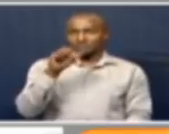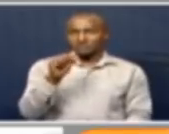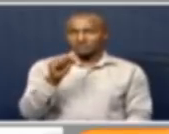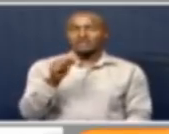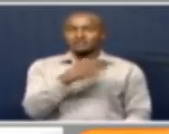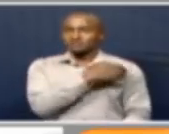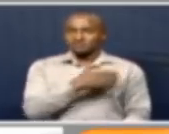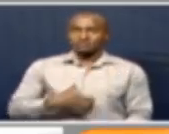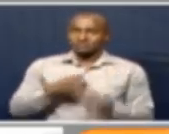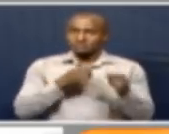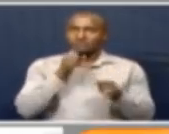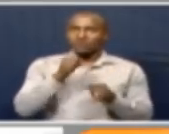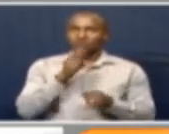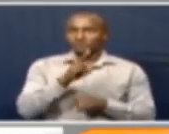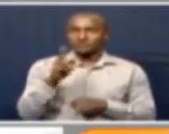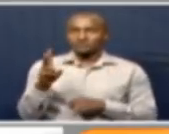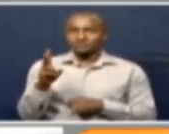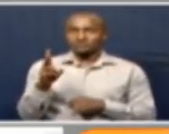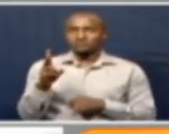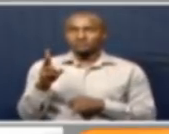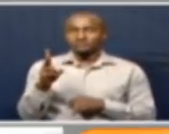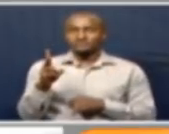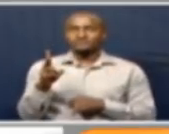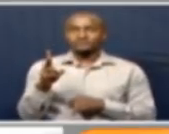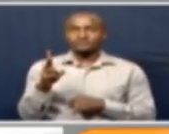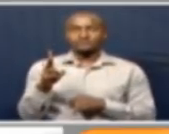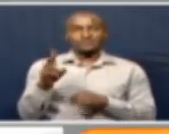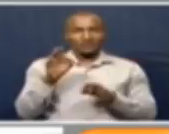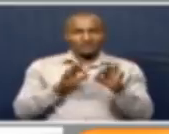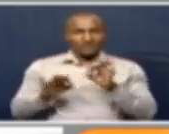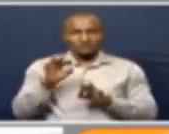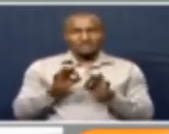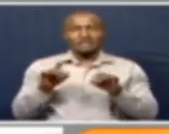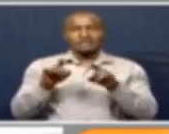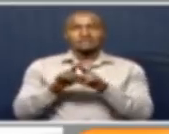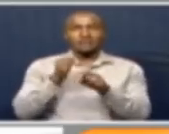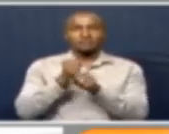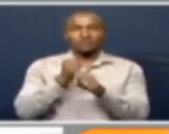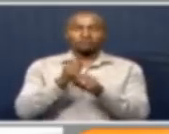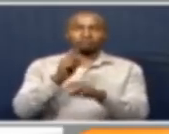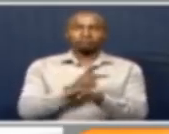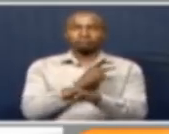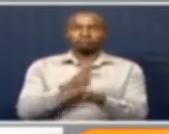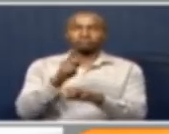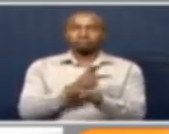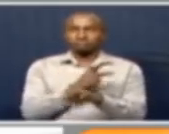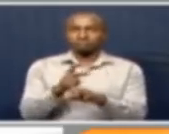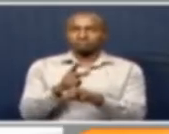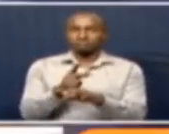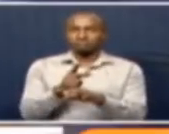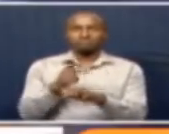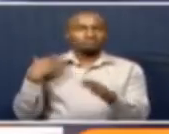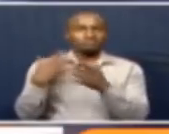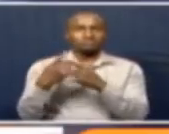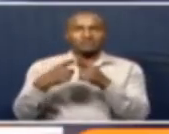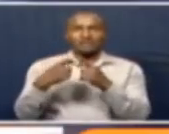model. I'm 22 years old of age, and apart from fashion, I also do poetry, and I've been in this industry for around 5 years.